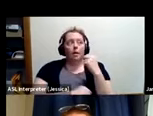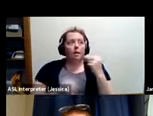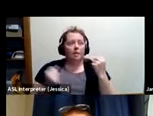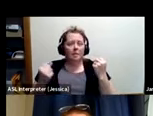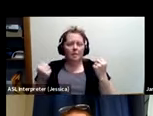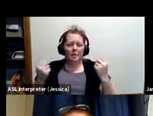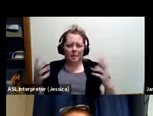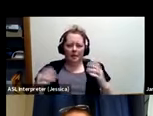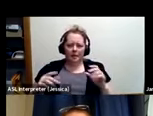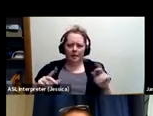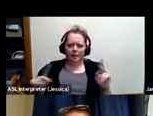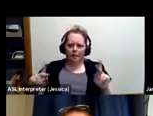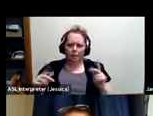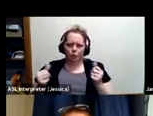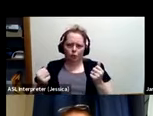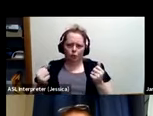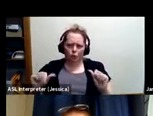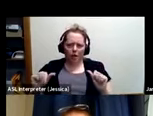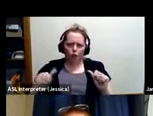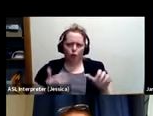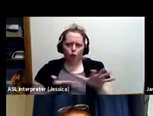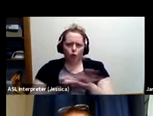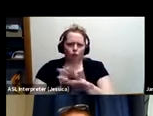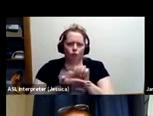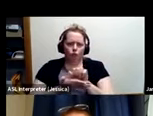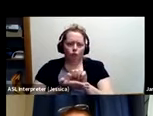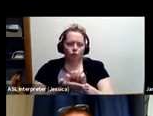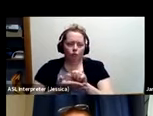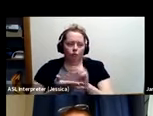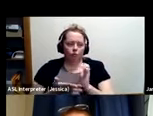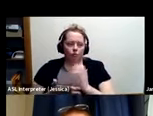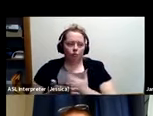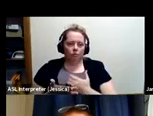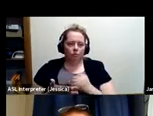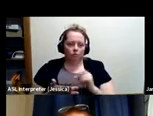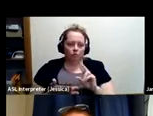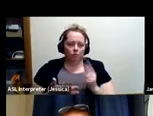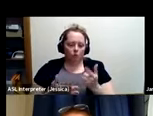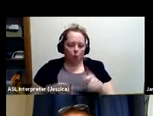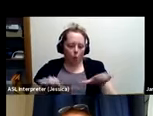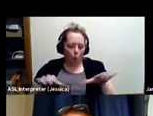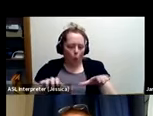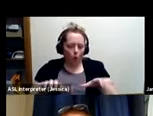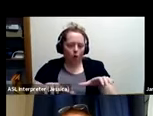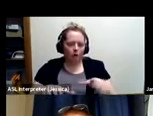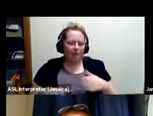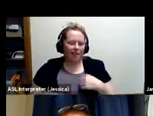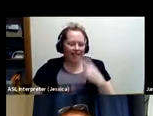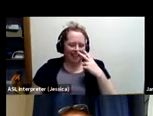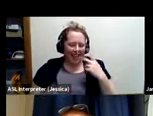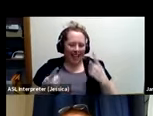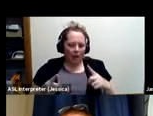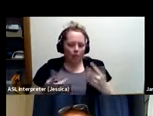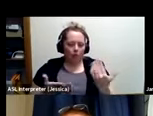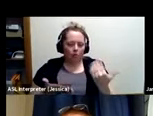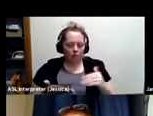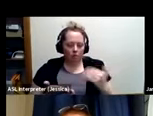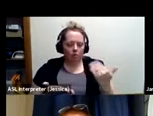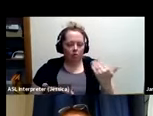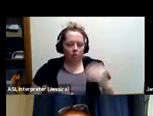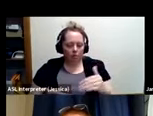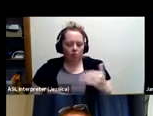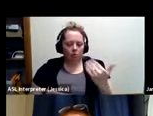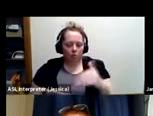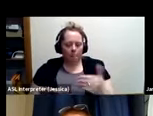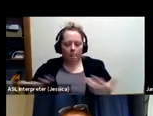it in the work. And I've seen that happen time and time again. And